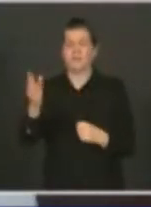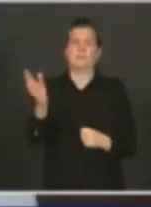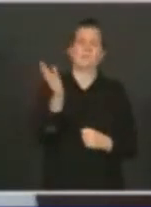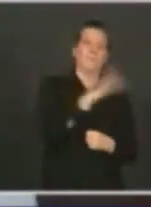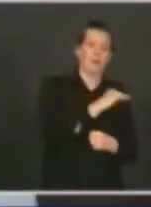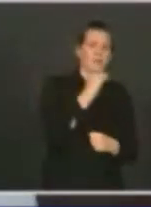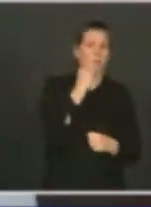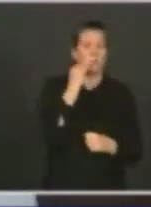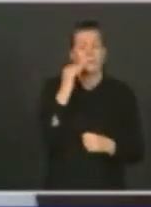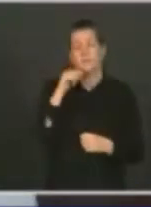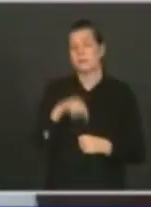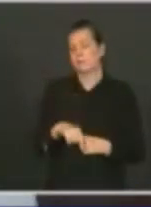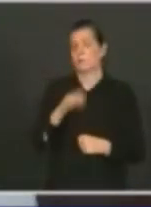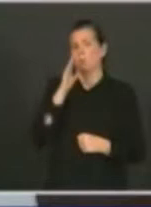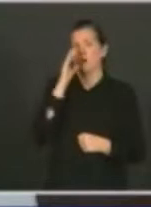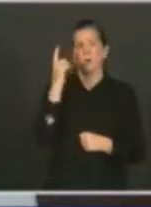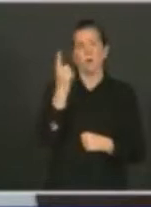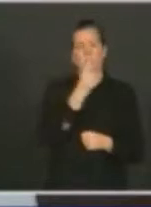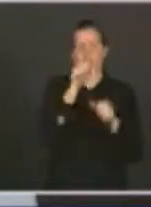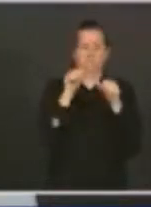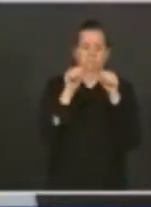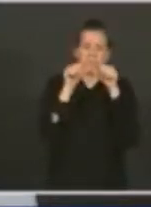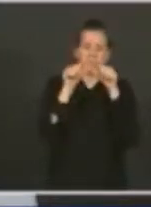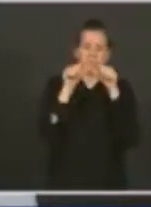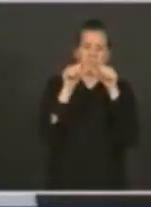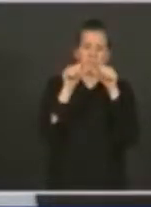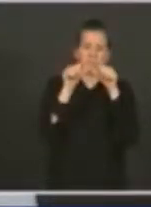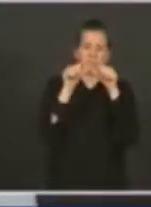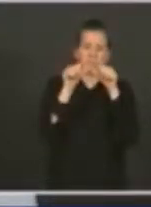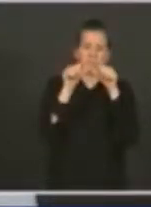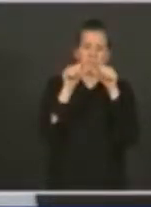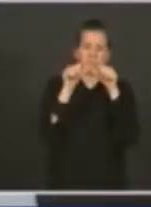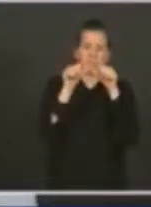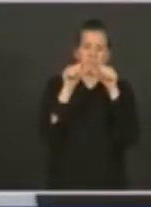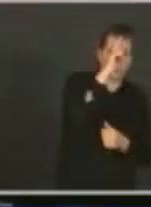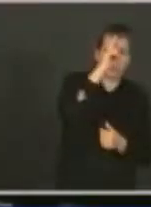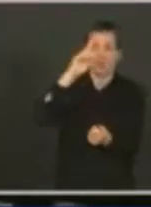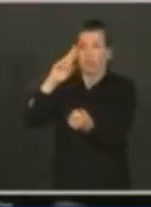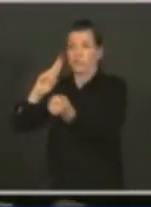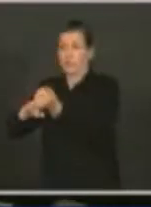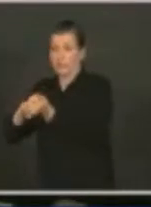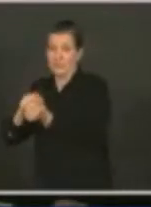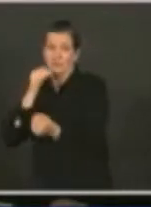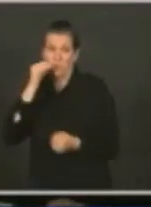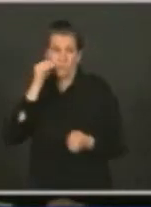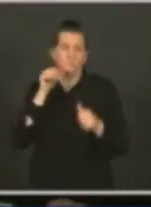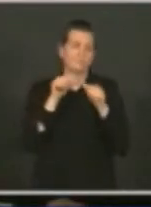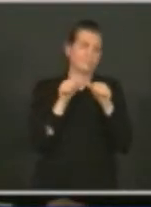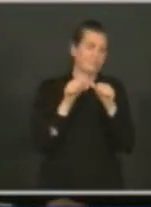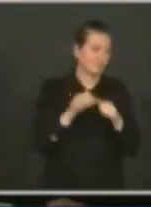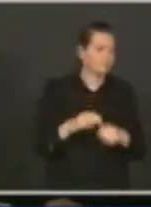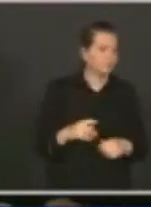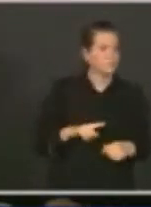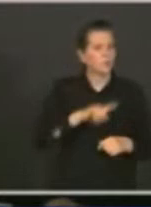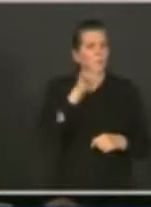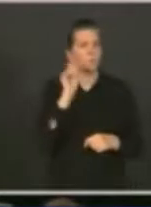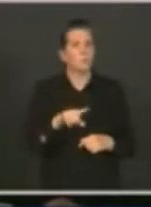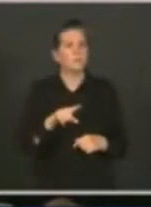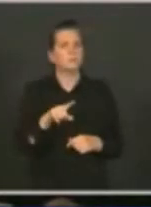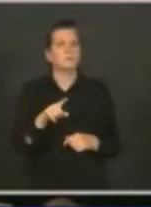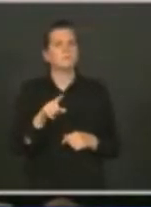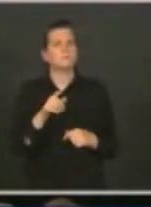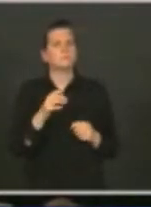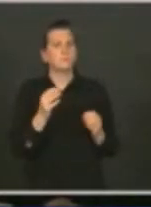partnership. It's something that we're also focusing on with them. Director, what do you say to people's concerns about hearing that now more people could be moved into